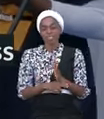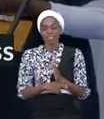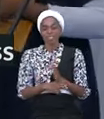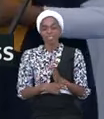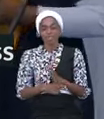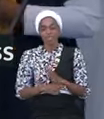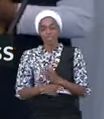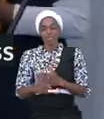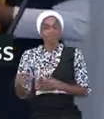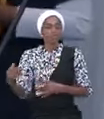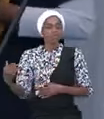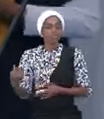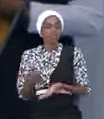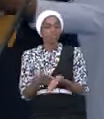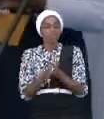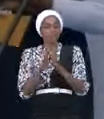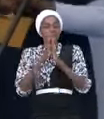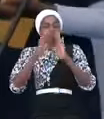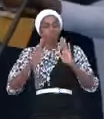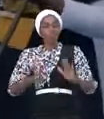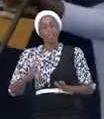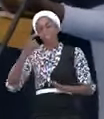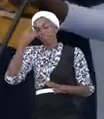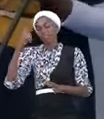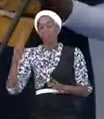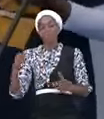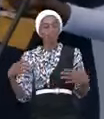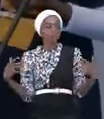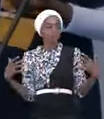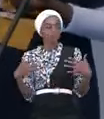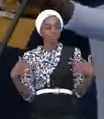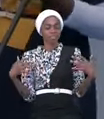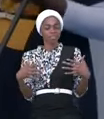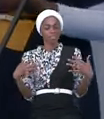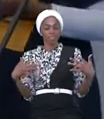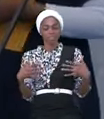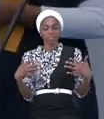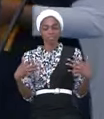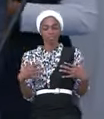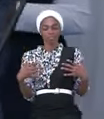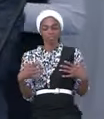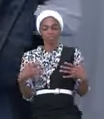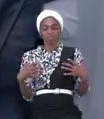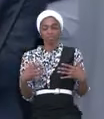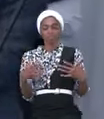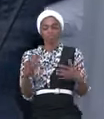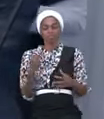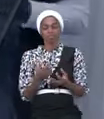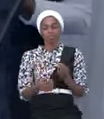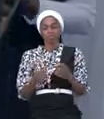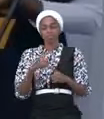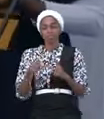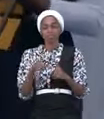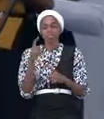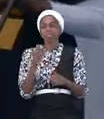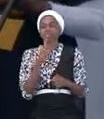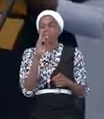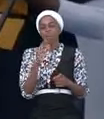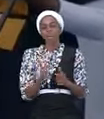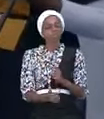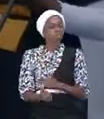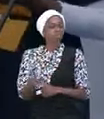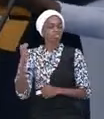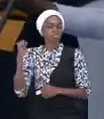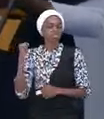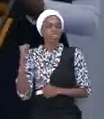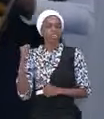peace for the dreaded. There is peace for the dreaded. Yes. Even when you